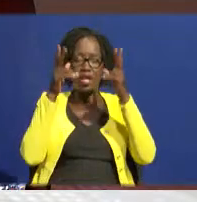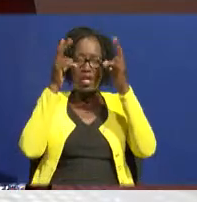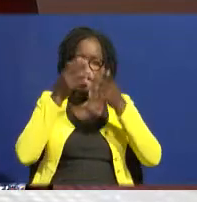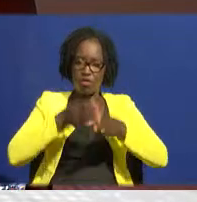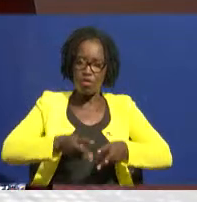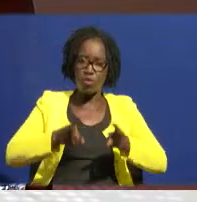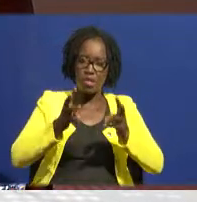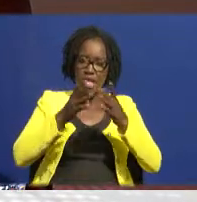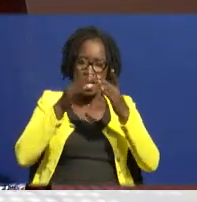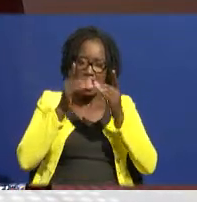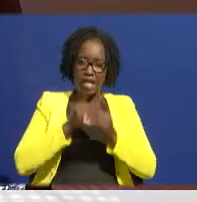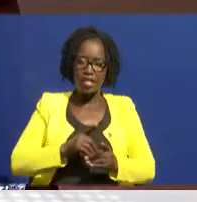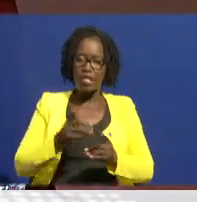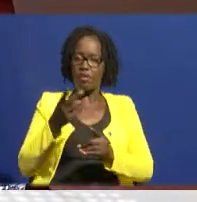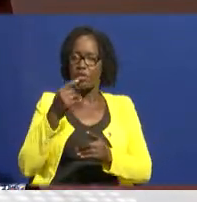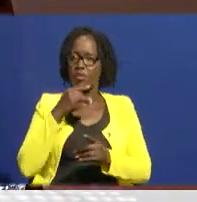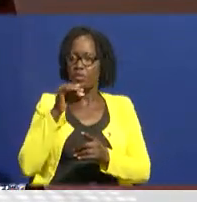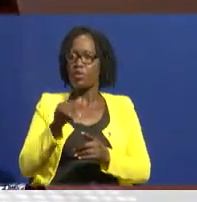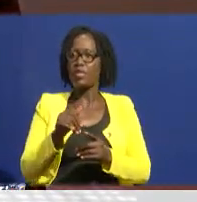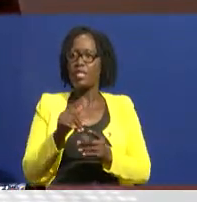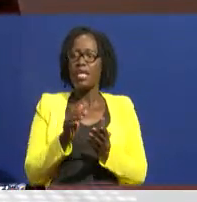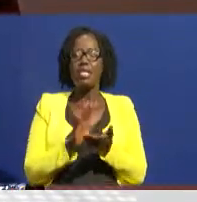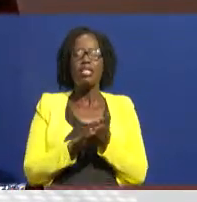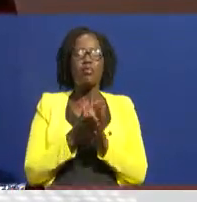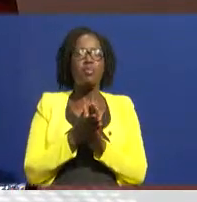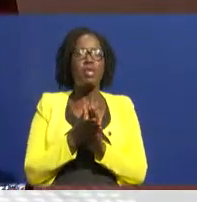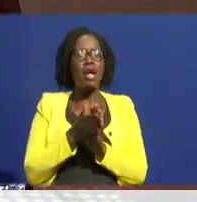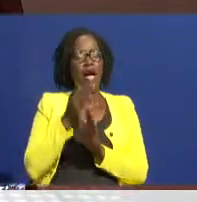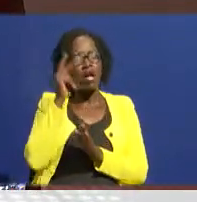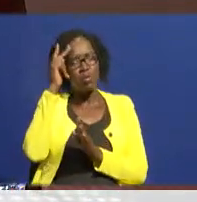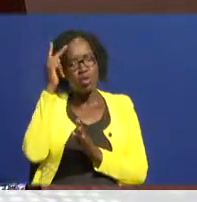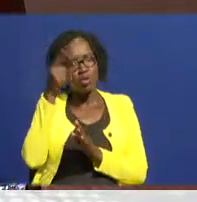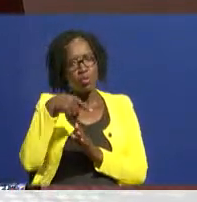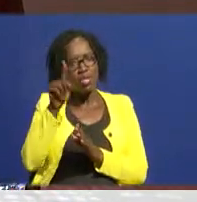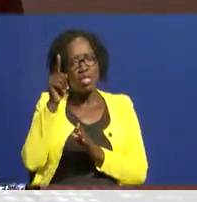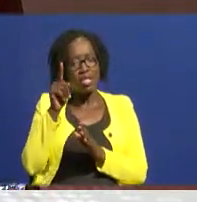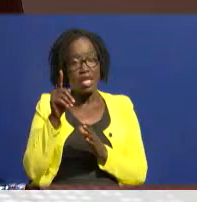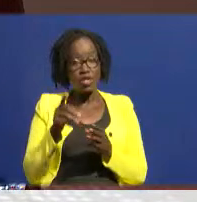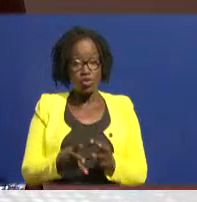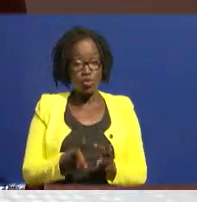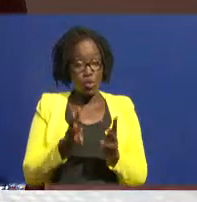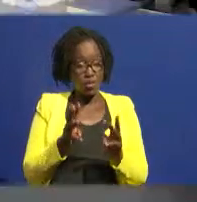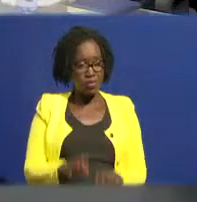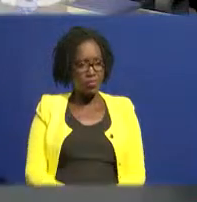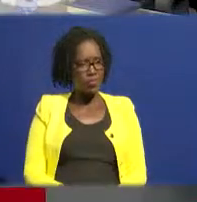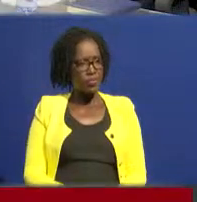and then disciple them so that they get rooted in the right way.